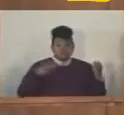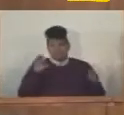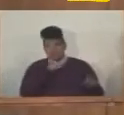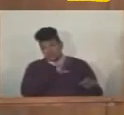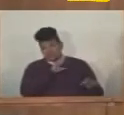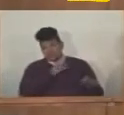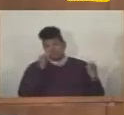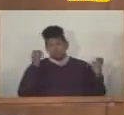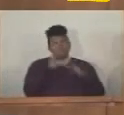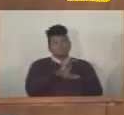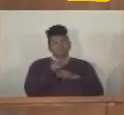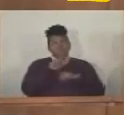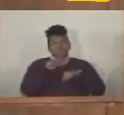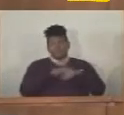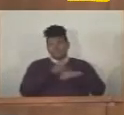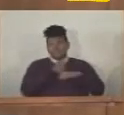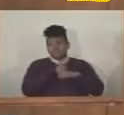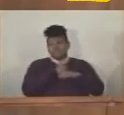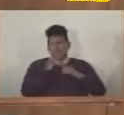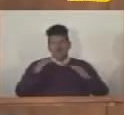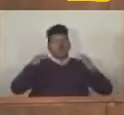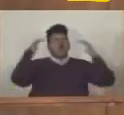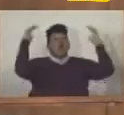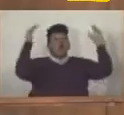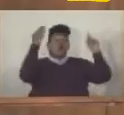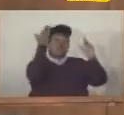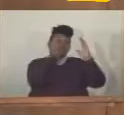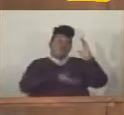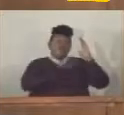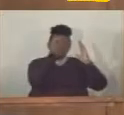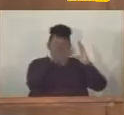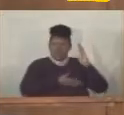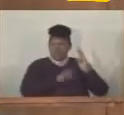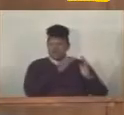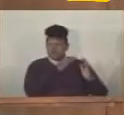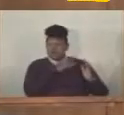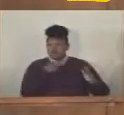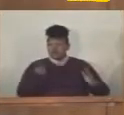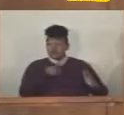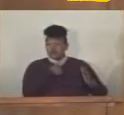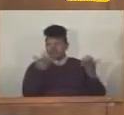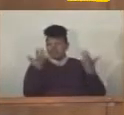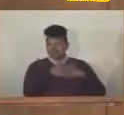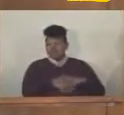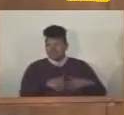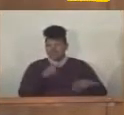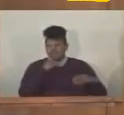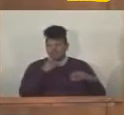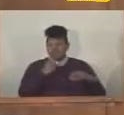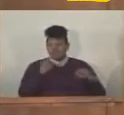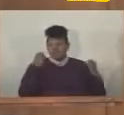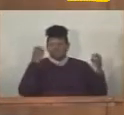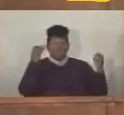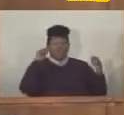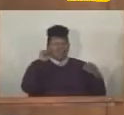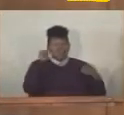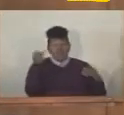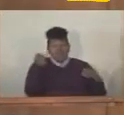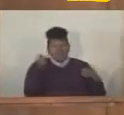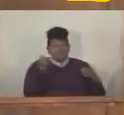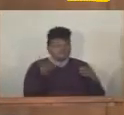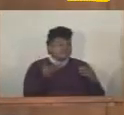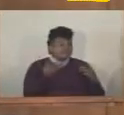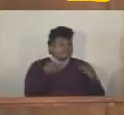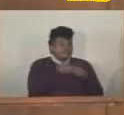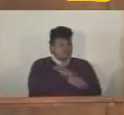we want our citizens to prosper. Mr. President, this is going to demand the collective vision